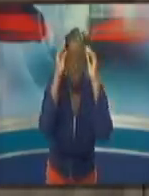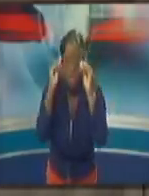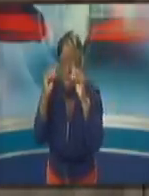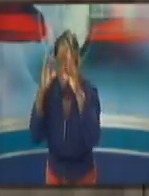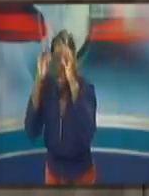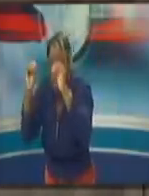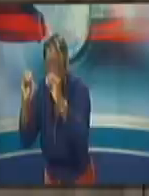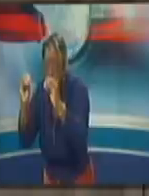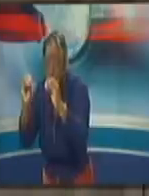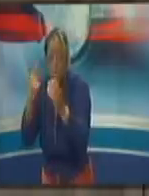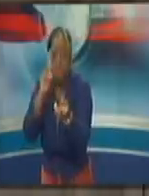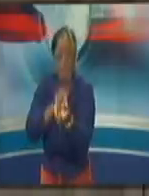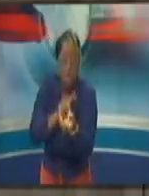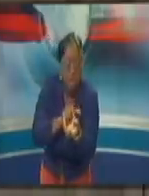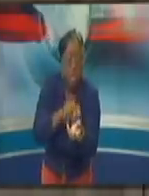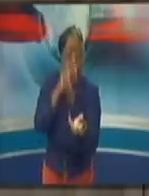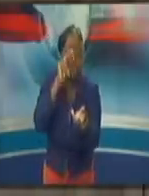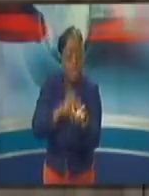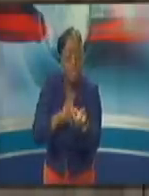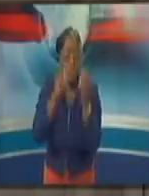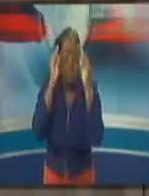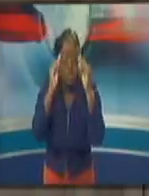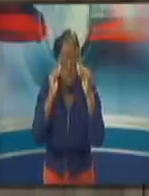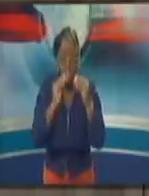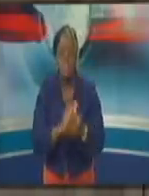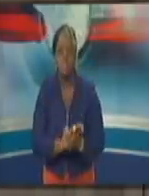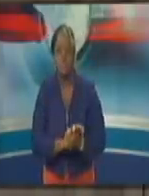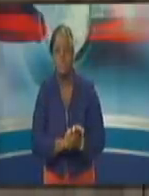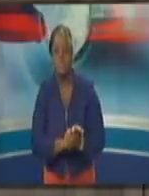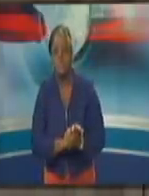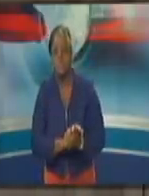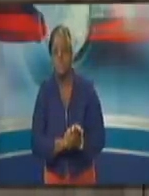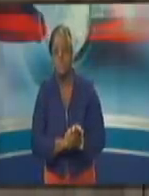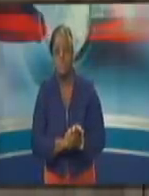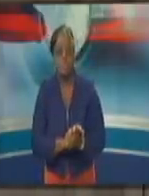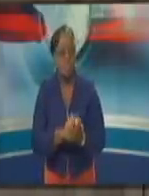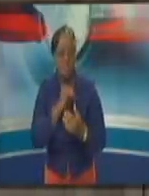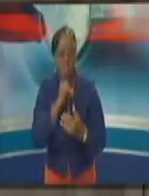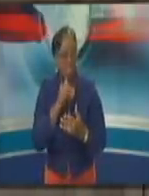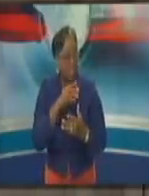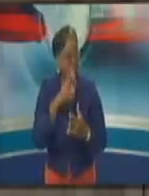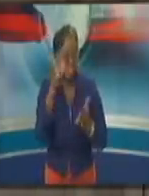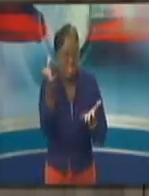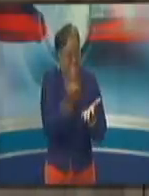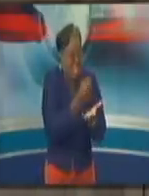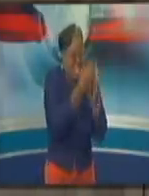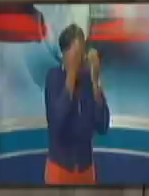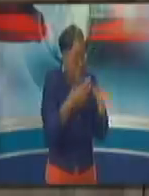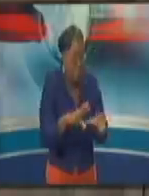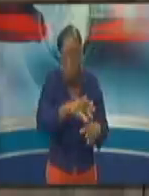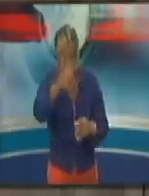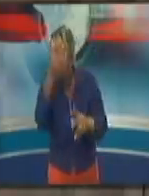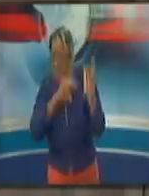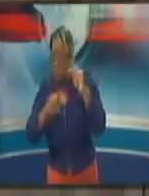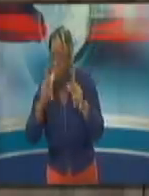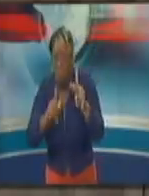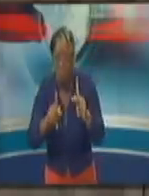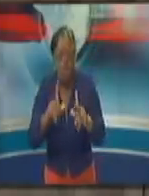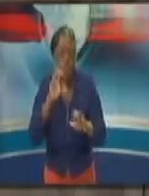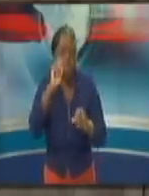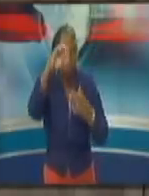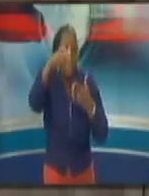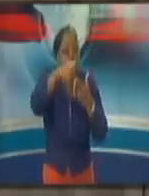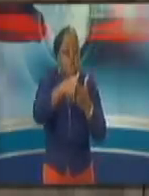data, because of course we can't take data that is ad hoc data from a number of maybe a small number of people. It has to be real data that